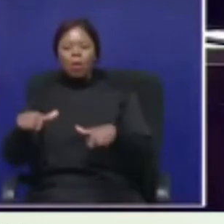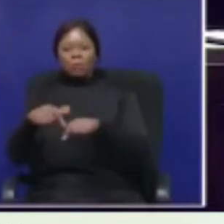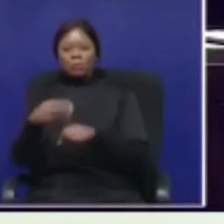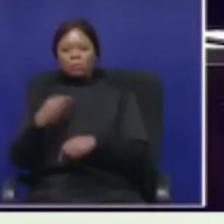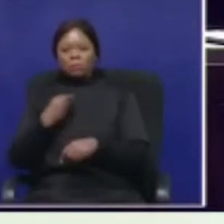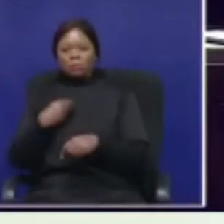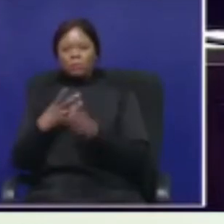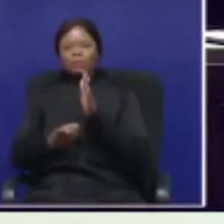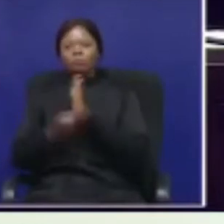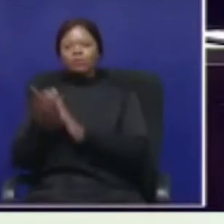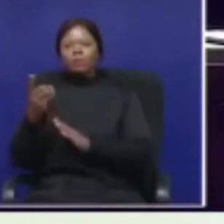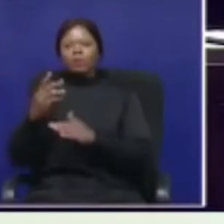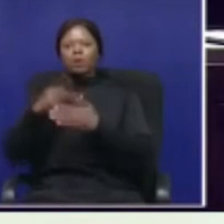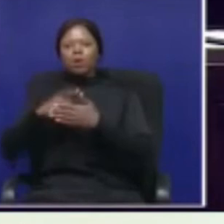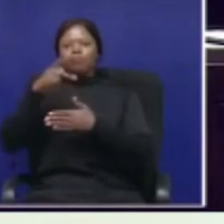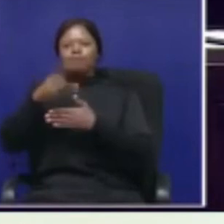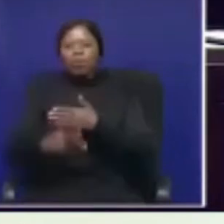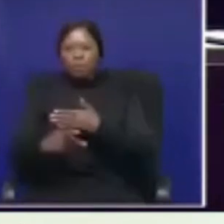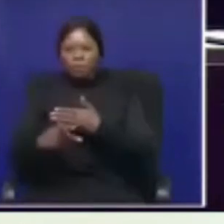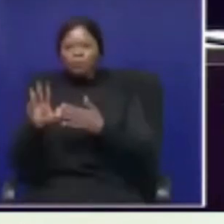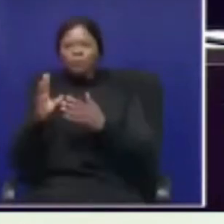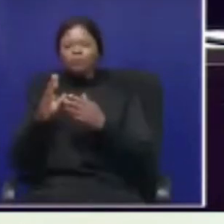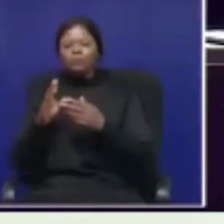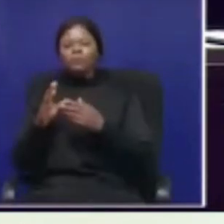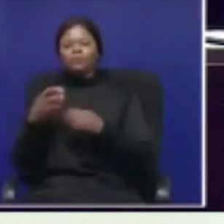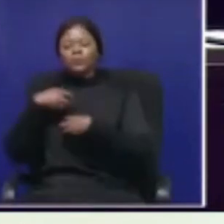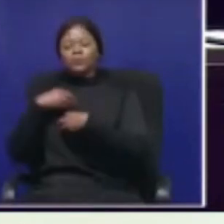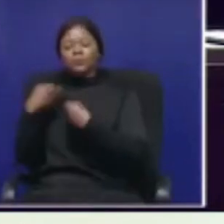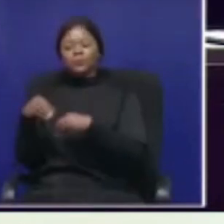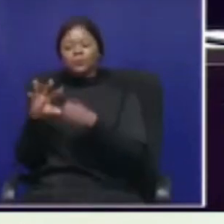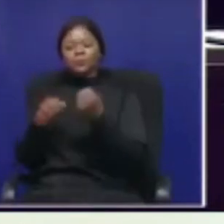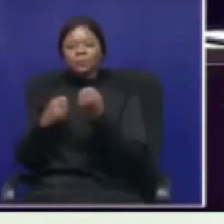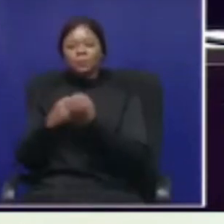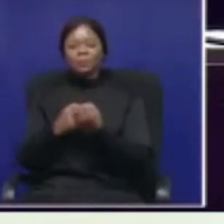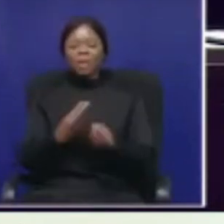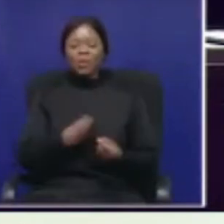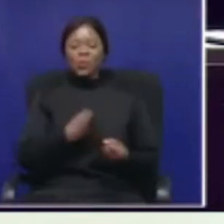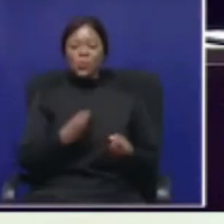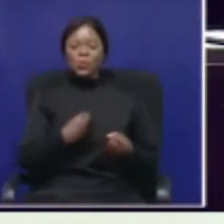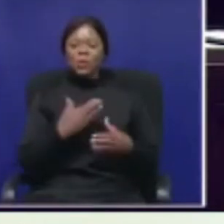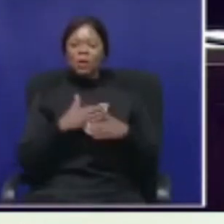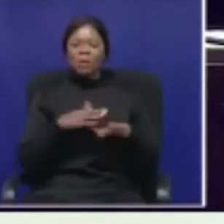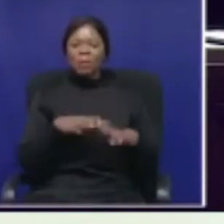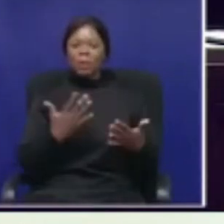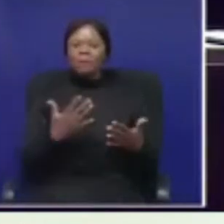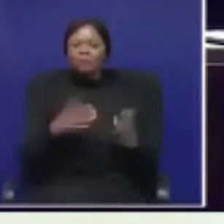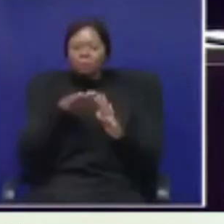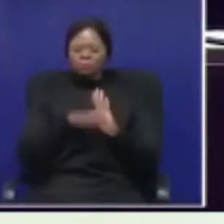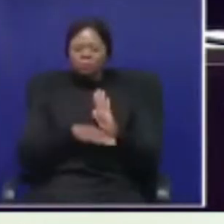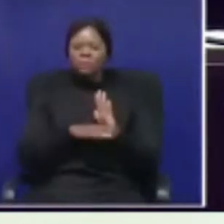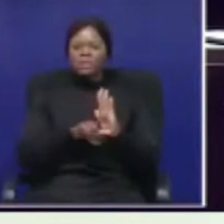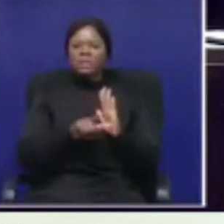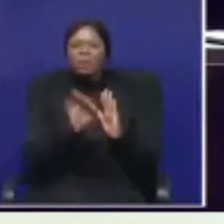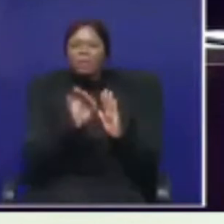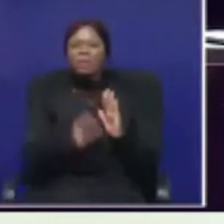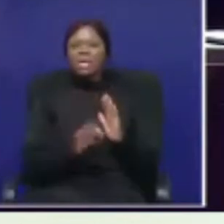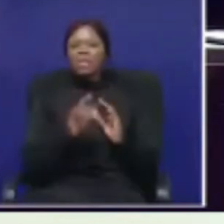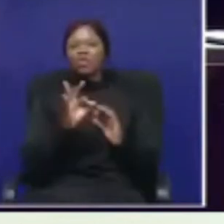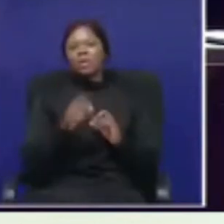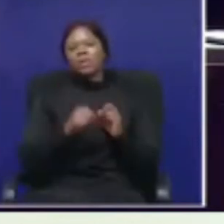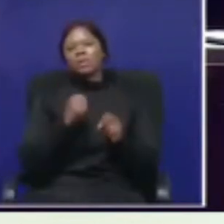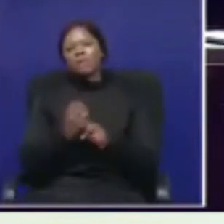programs, entrepreneurial support, and skills initiative, youth unemployment in this municipality has dropped by 7% in just 3